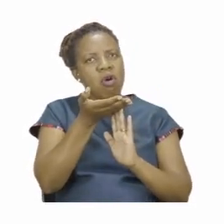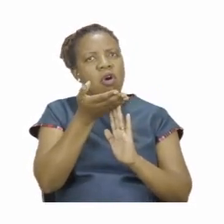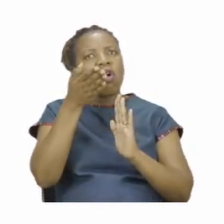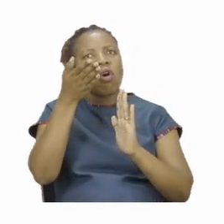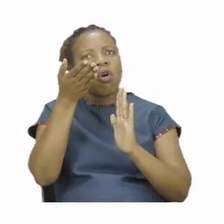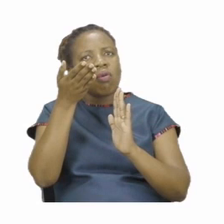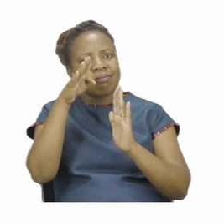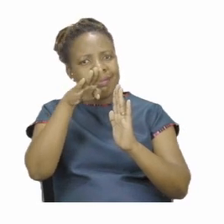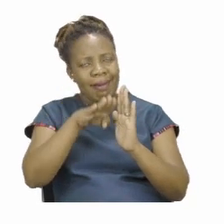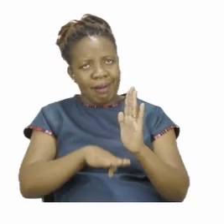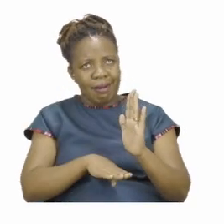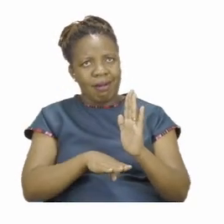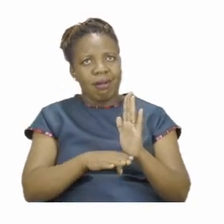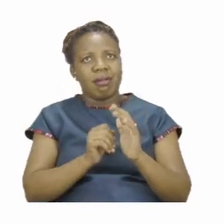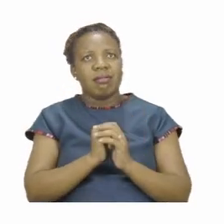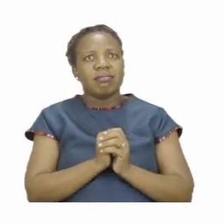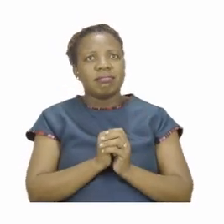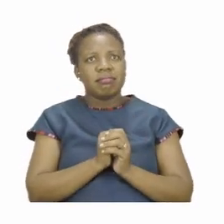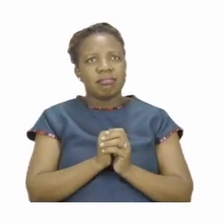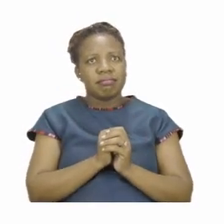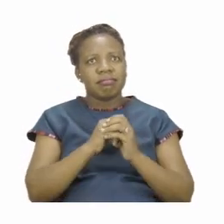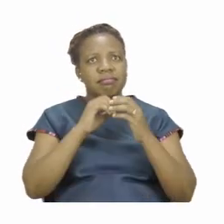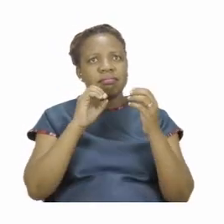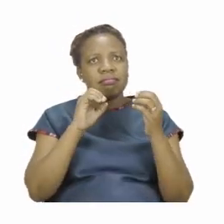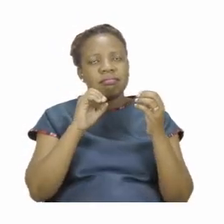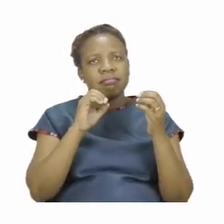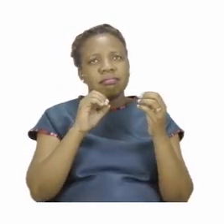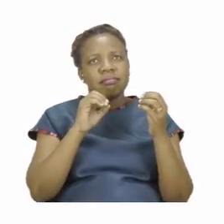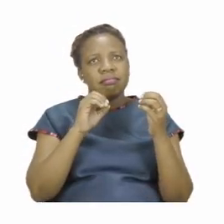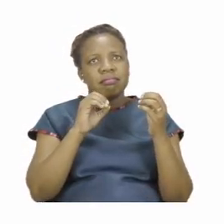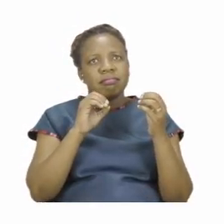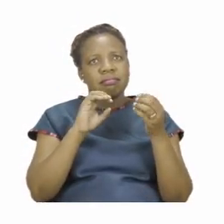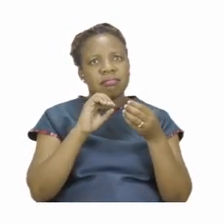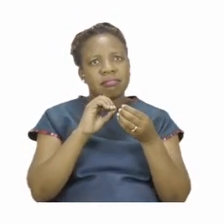3, we need to fill in the correct number to complete the